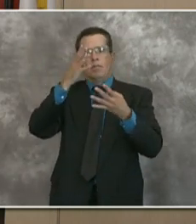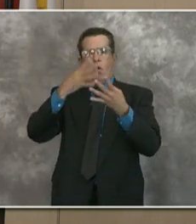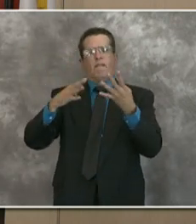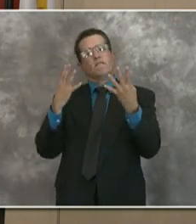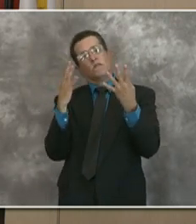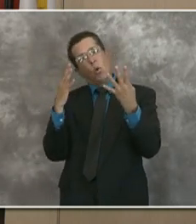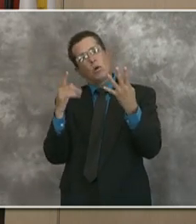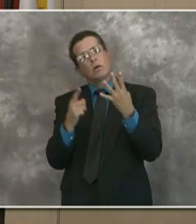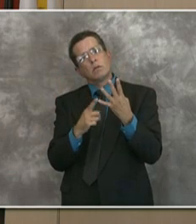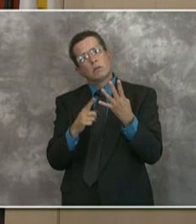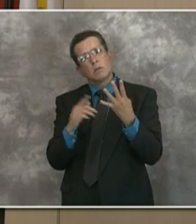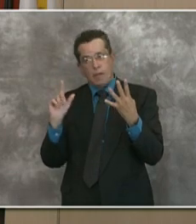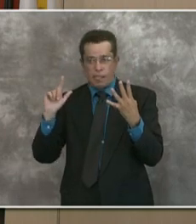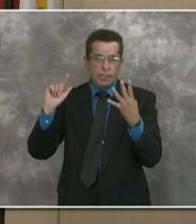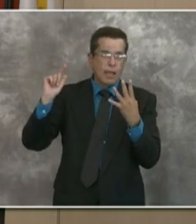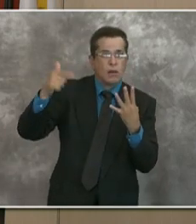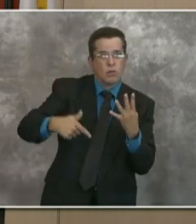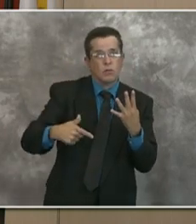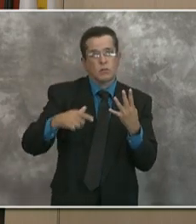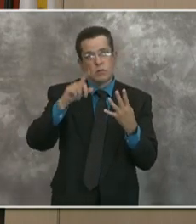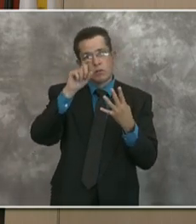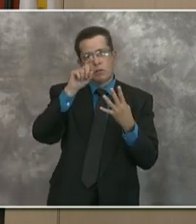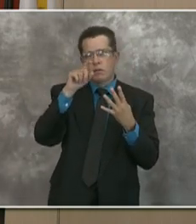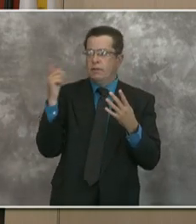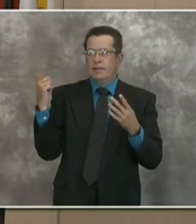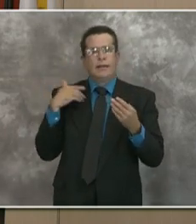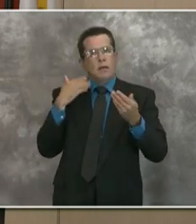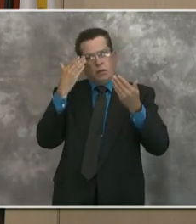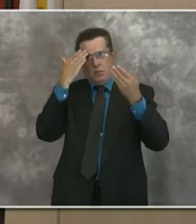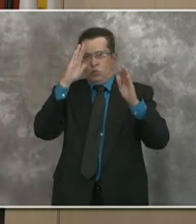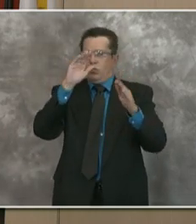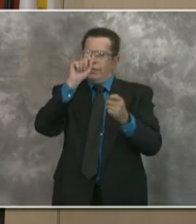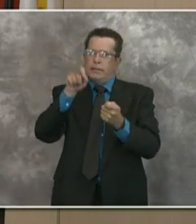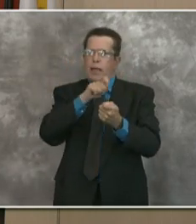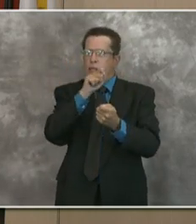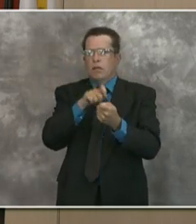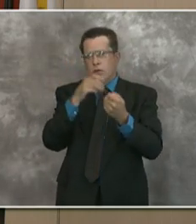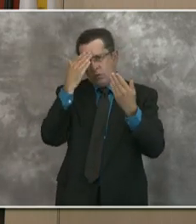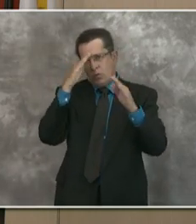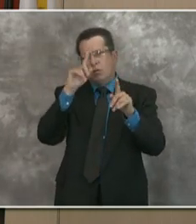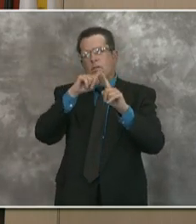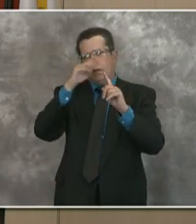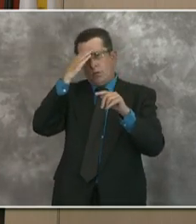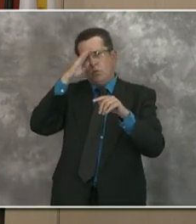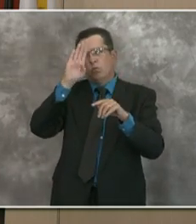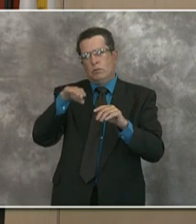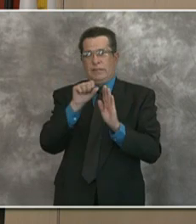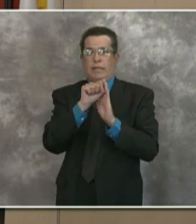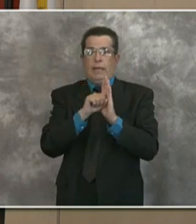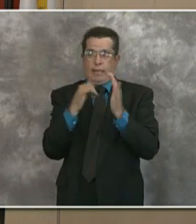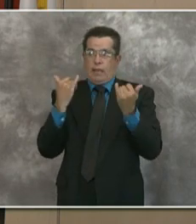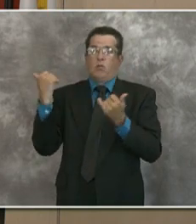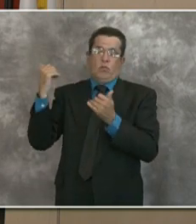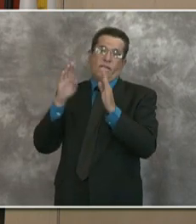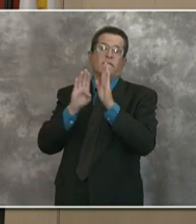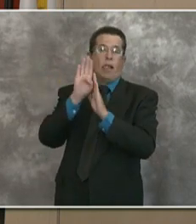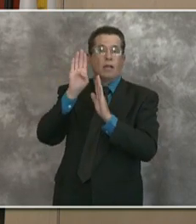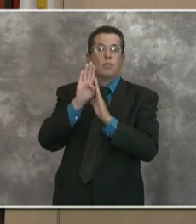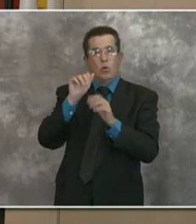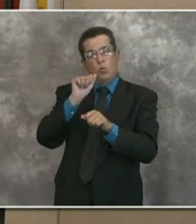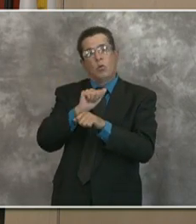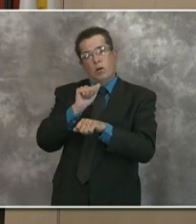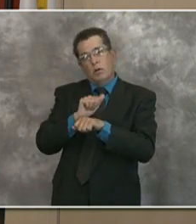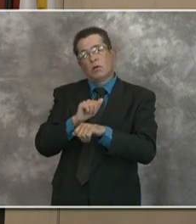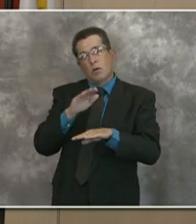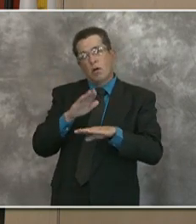kind of thing? I don't know exactly when it's coming out, but I do know that the state is working on developing the